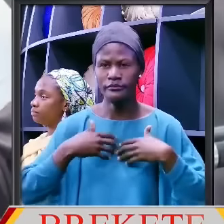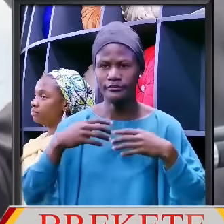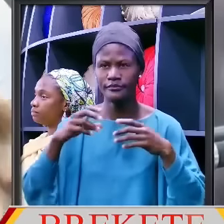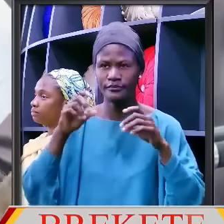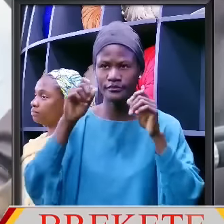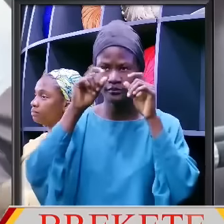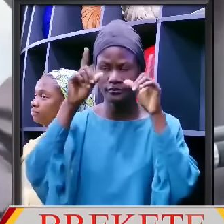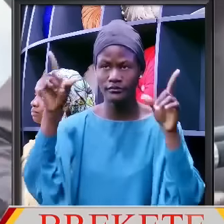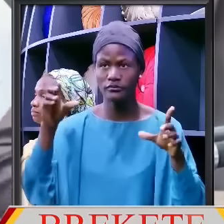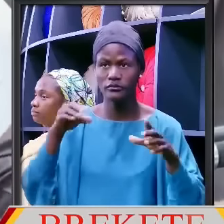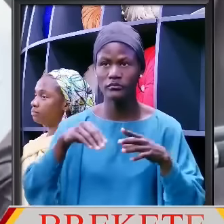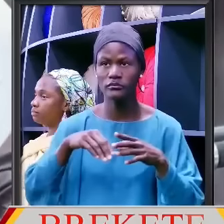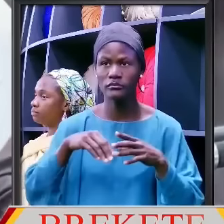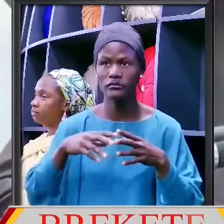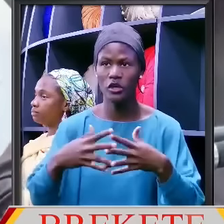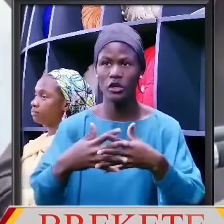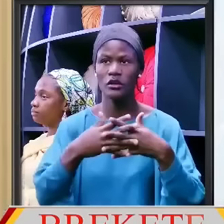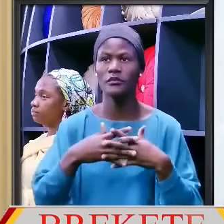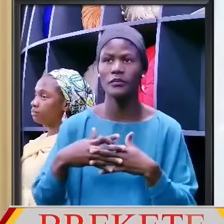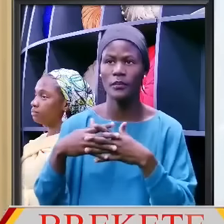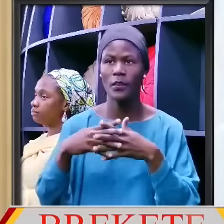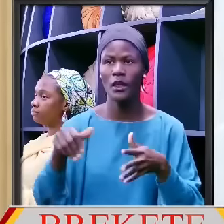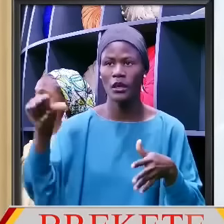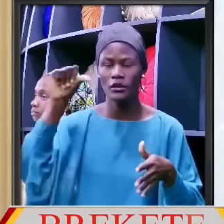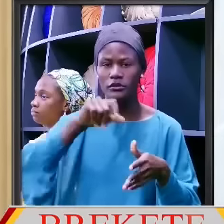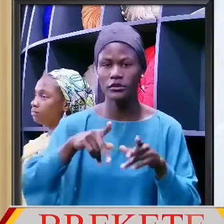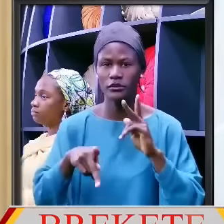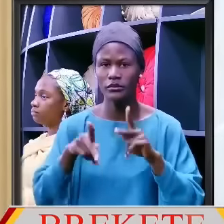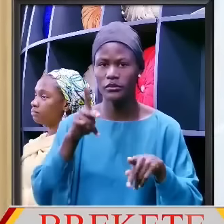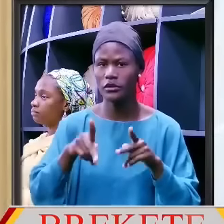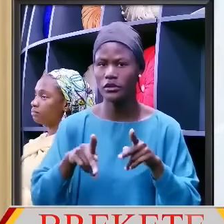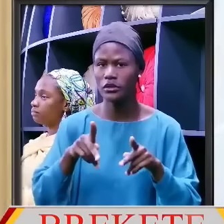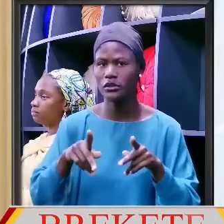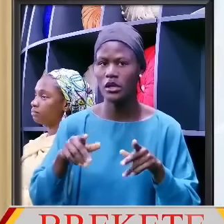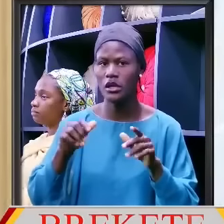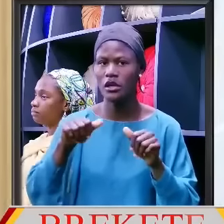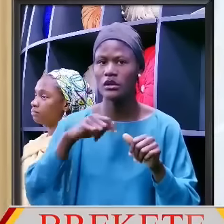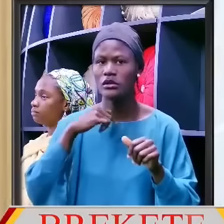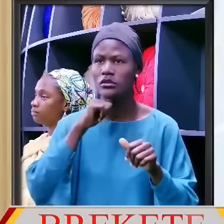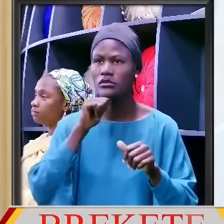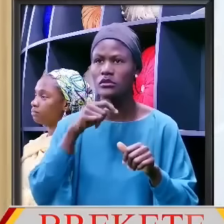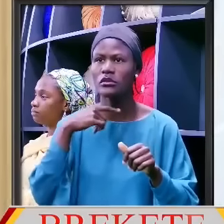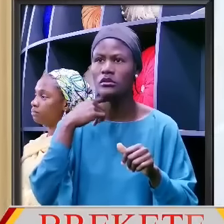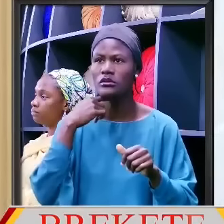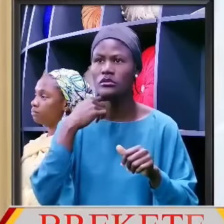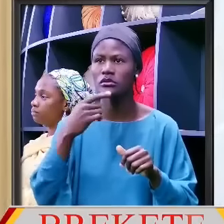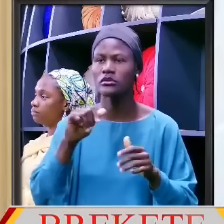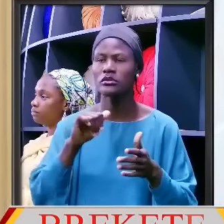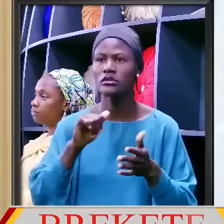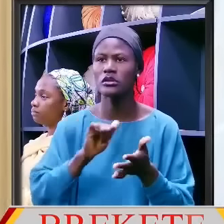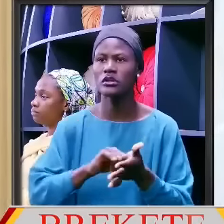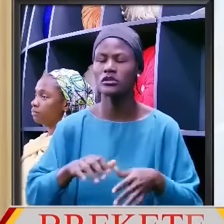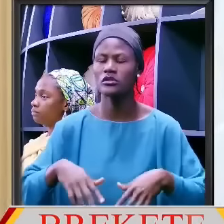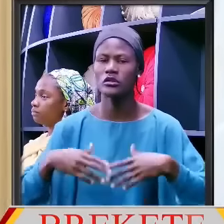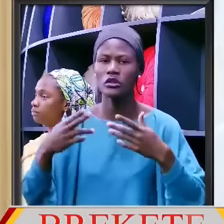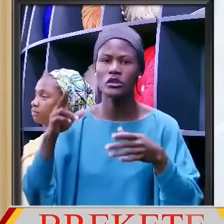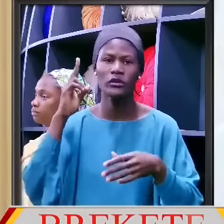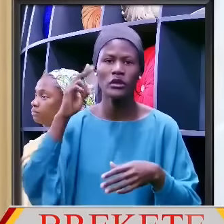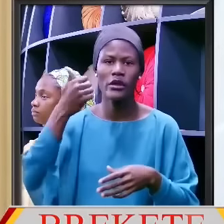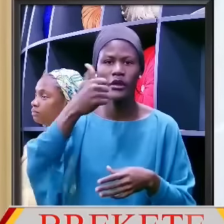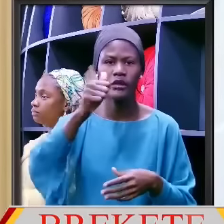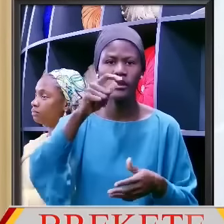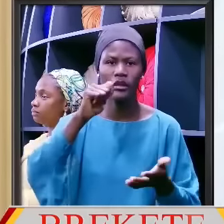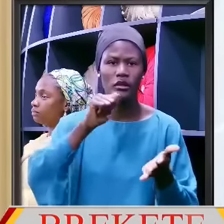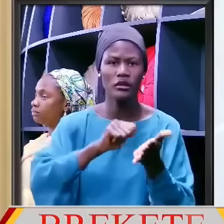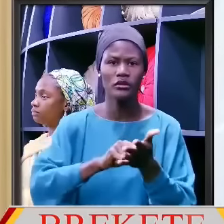abroad. He say another person for no tell him this kind thing make he even give him $10,000. He say